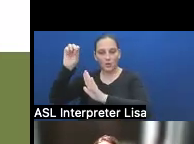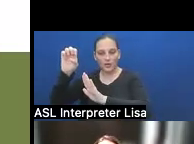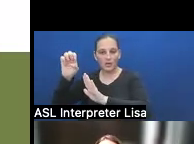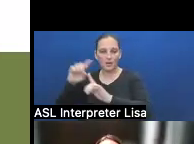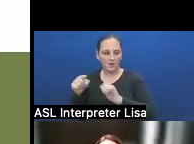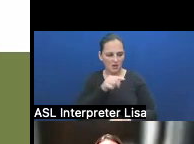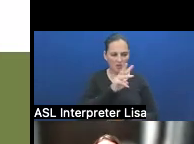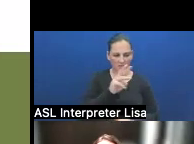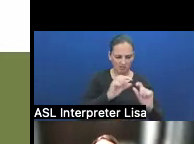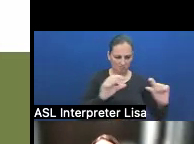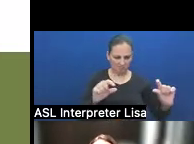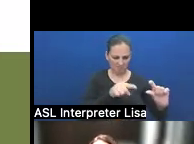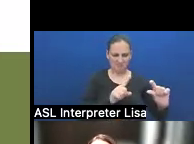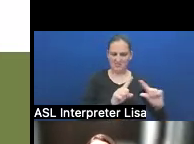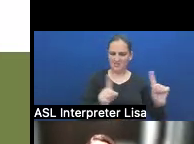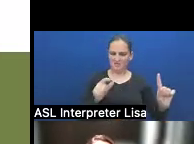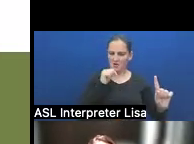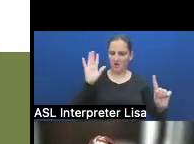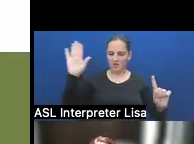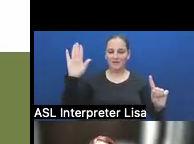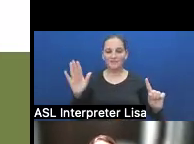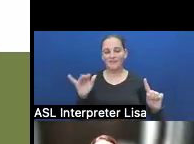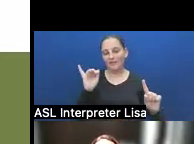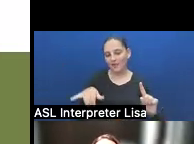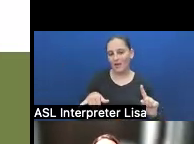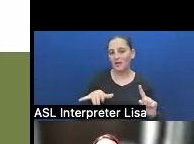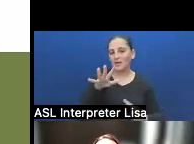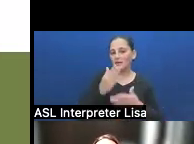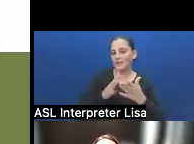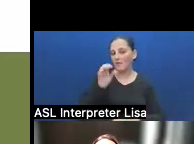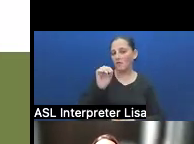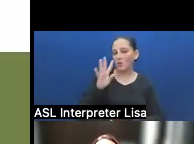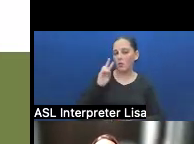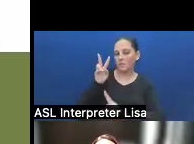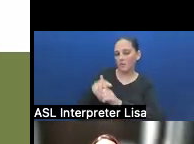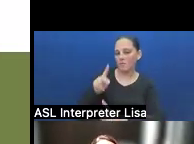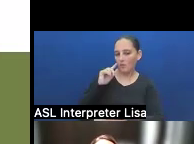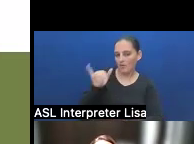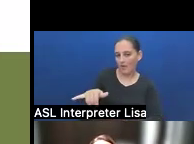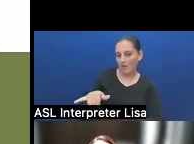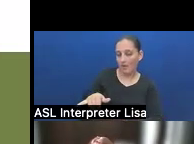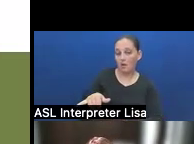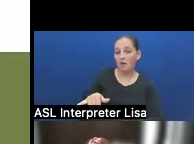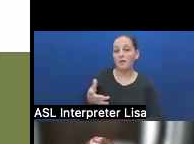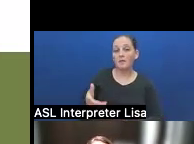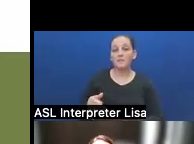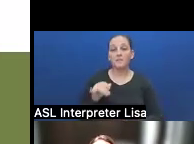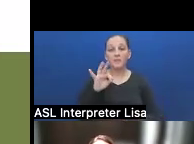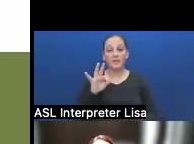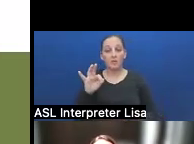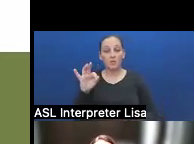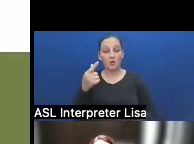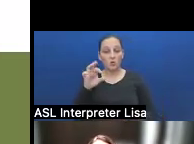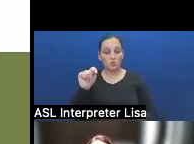tell. That is on behalf of, and Section 508 would apply to that. But if it's done with a grant, it